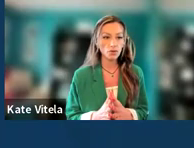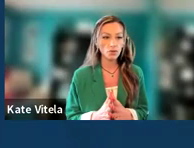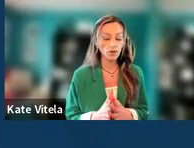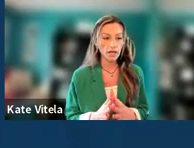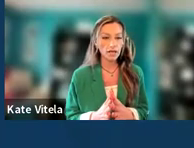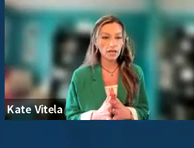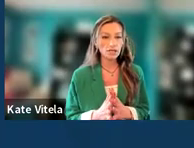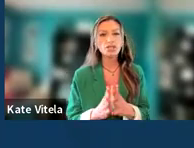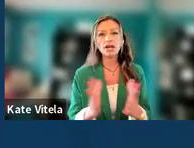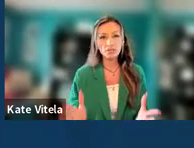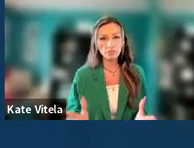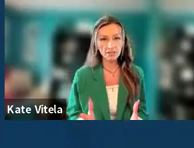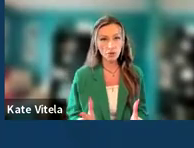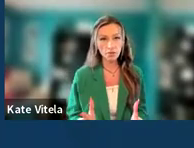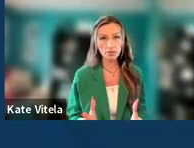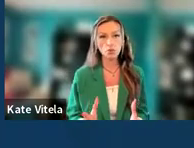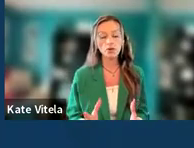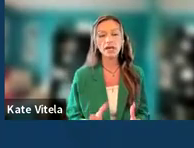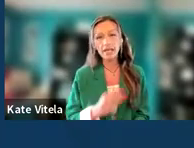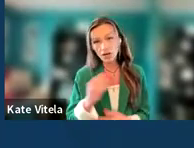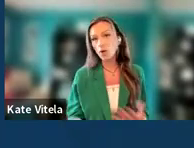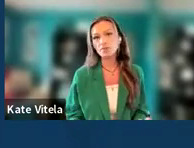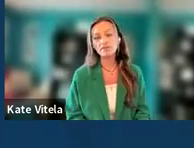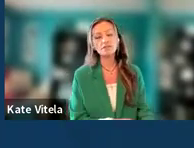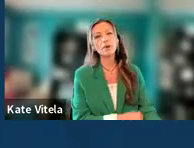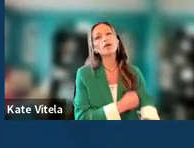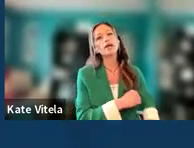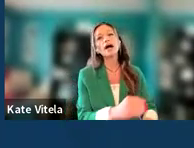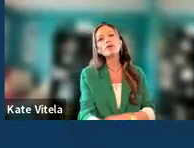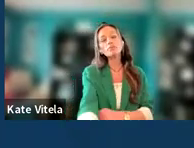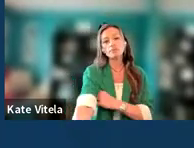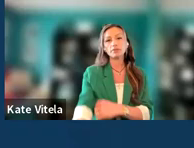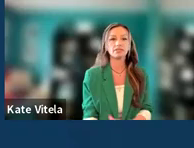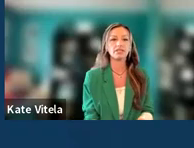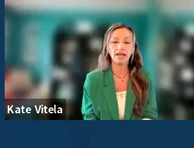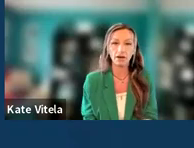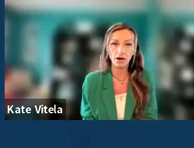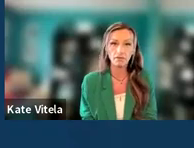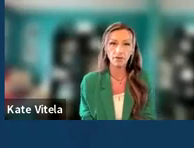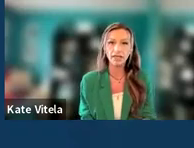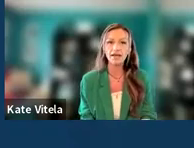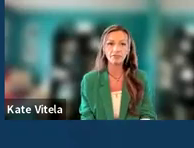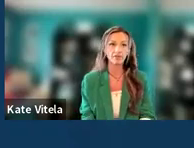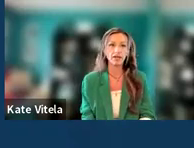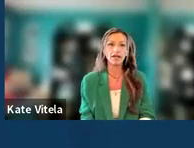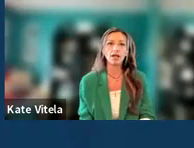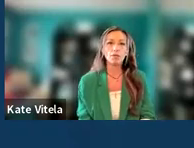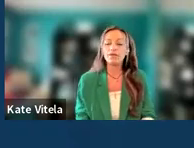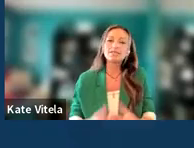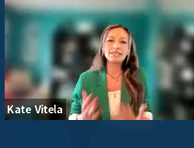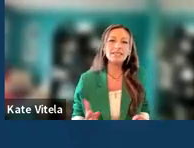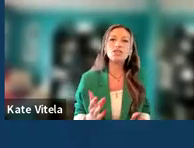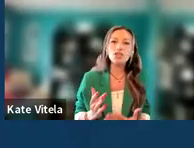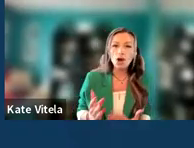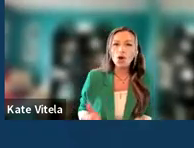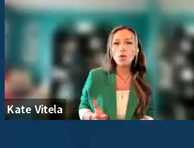who shares my sober story in hopes of inspiring other people to seek an alcohol-free life.